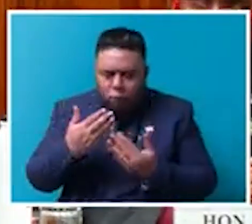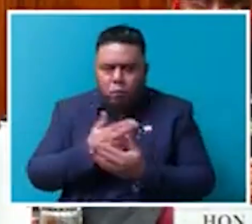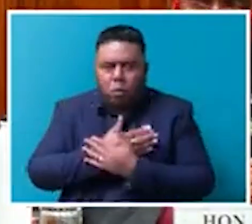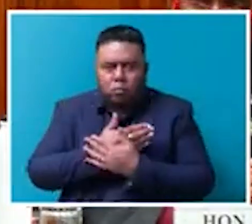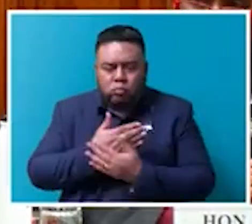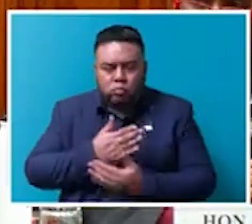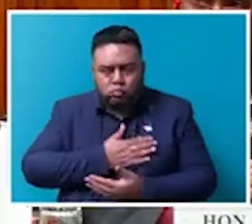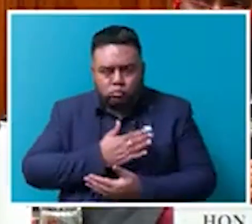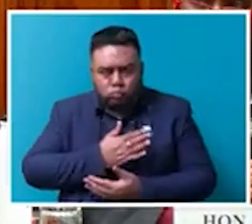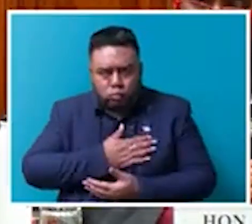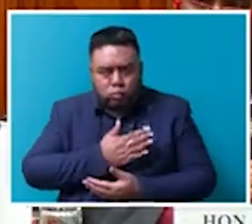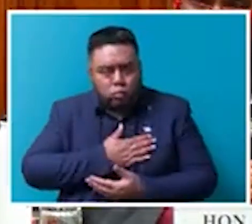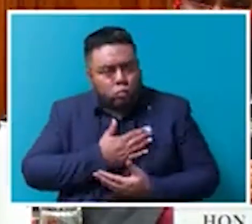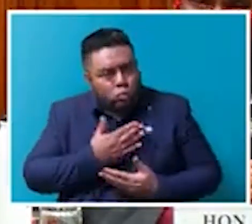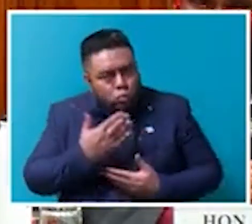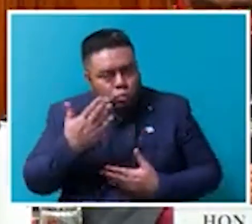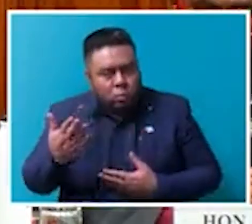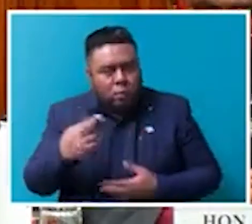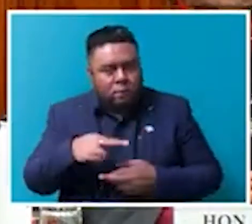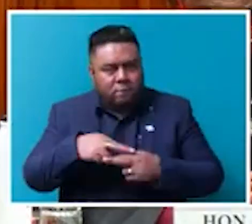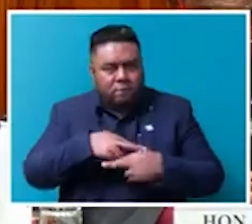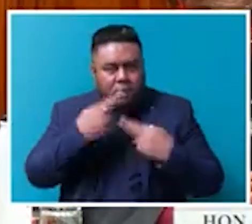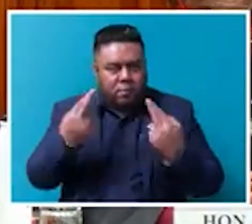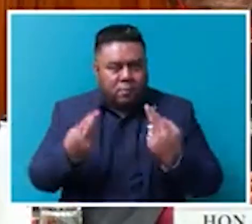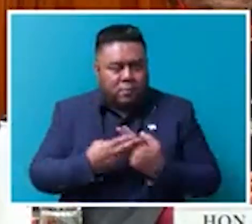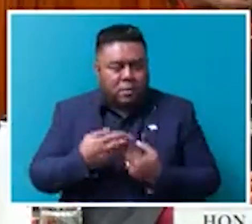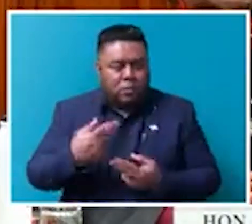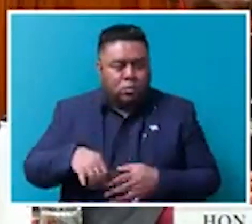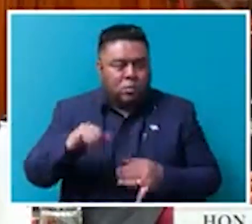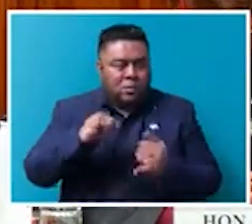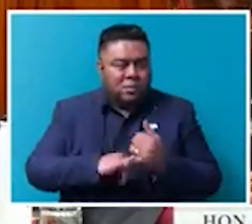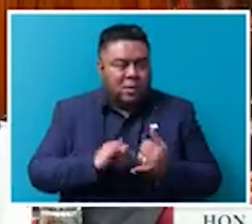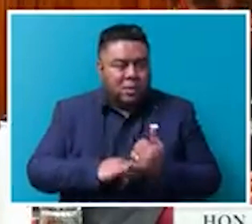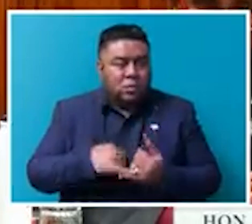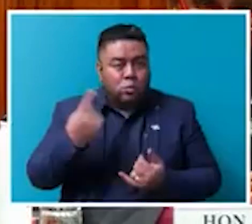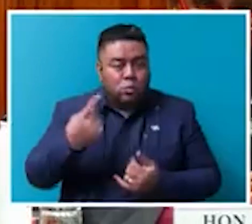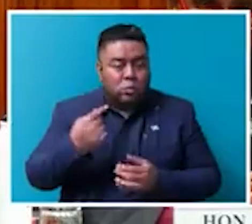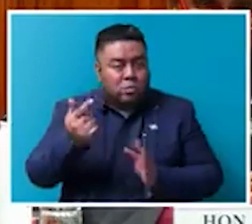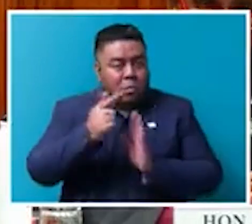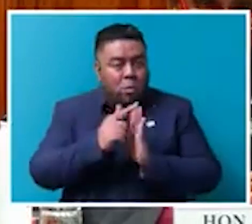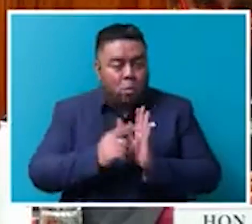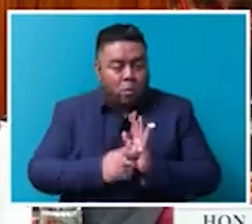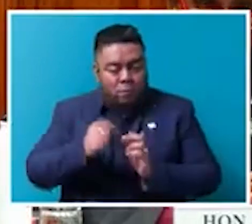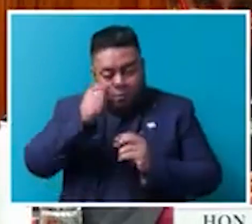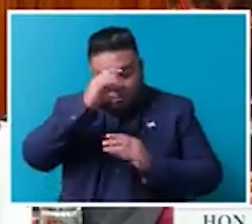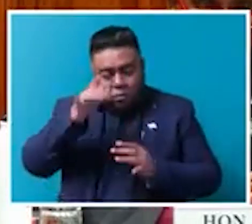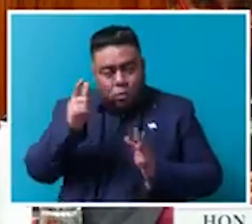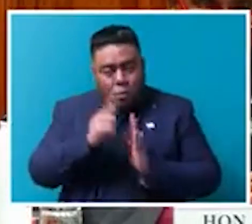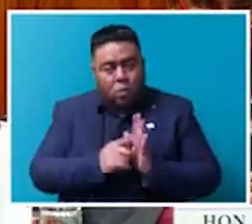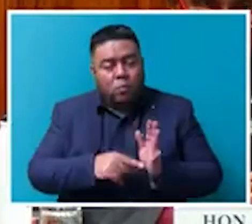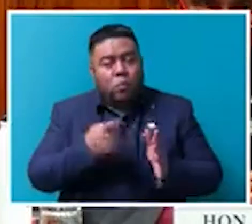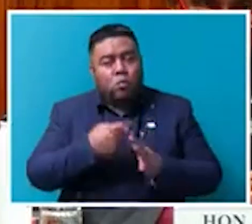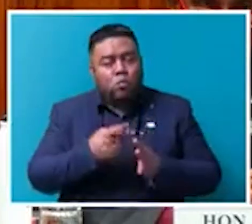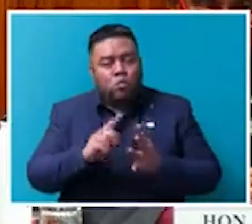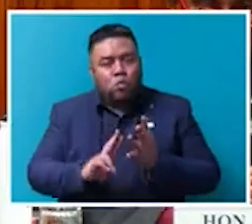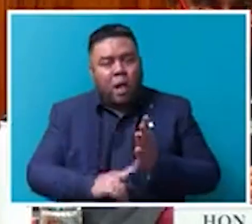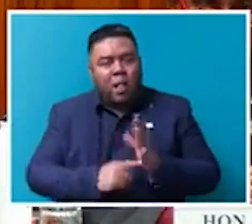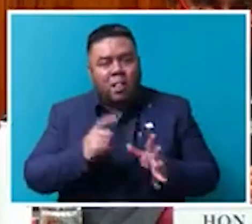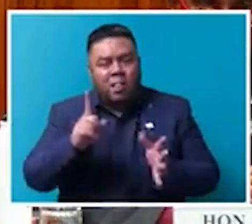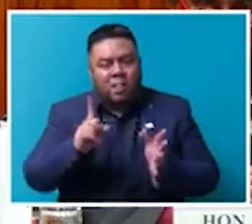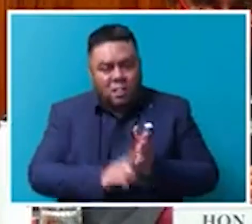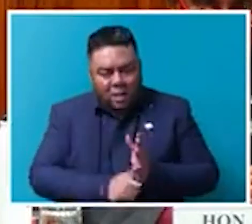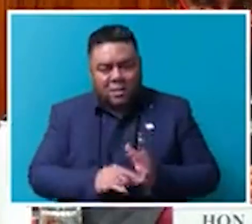Opposition chambers to his family and to his son, who's a prominent lawyer as well, Mr. Kunal Singh. We wish